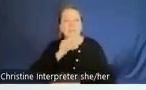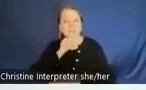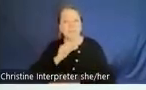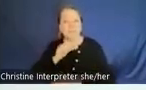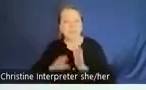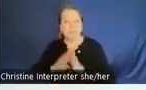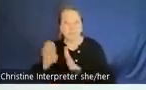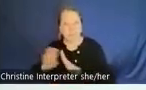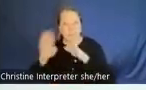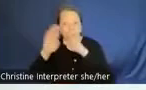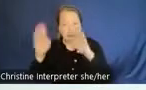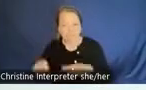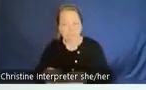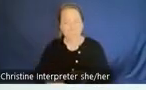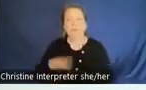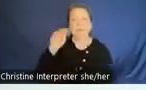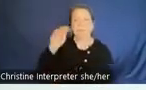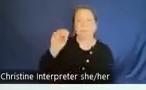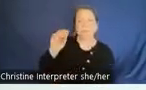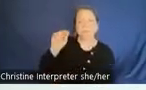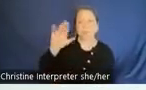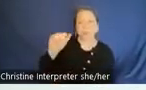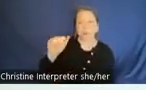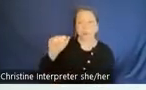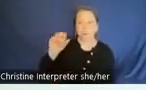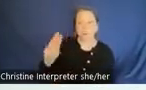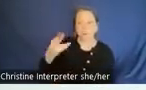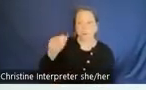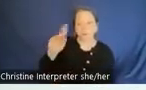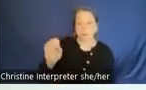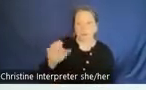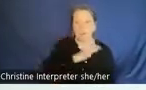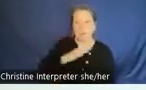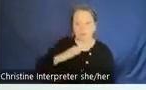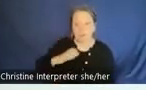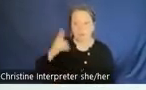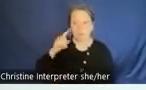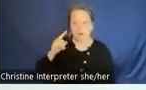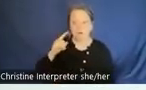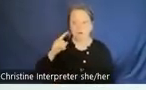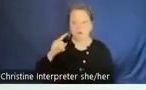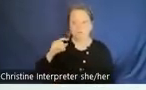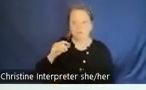Monica White, Commissioner of Department of Disabilities, Aging and Independent Living,